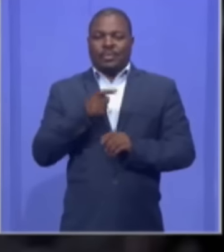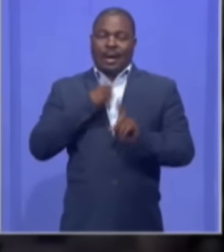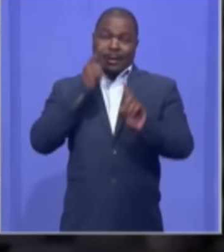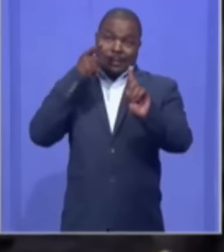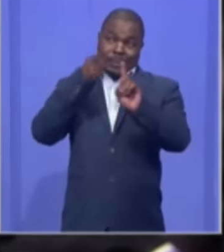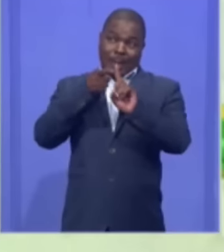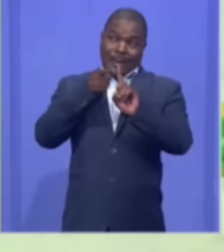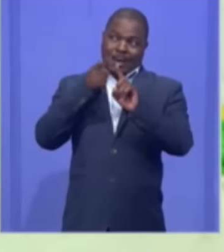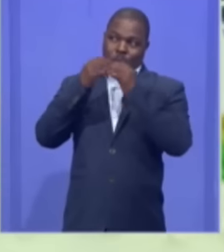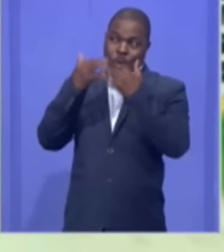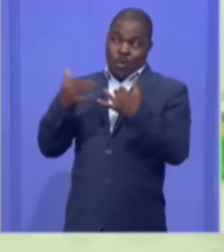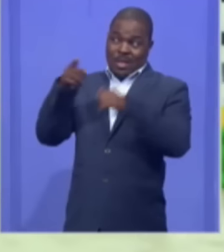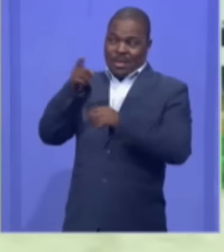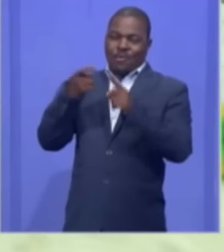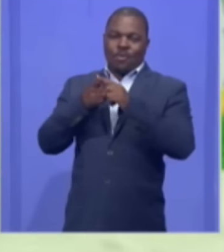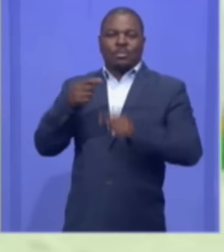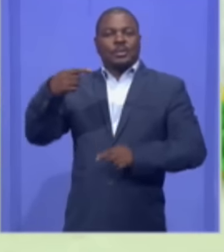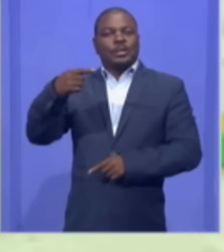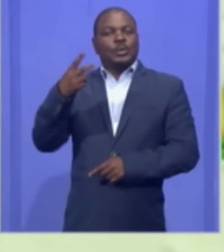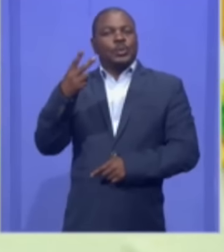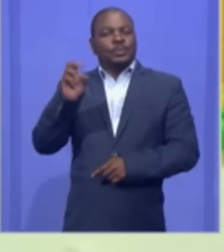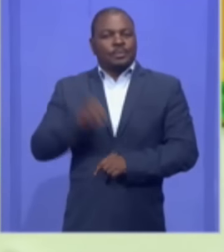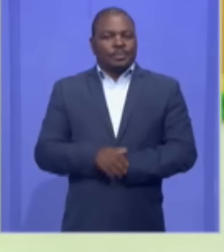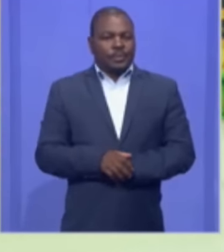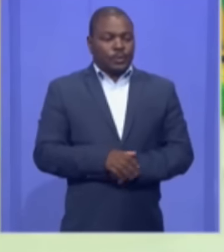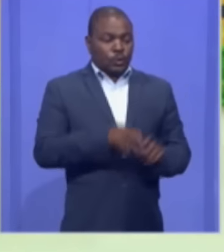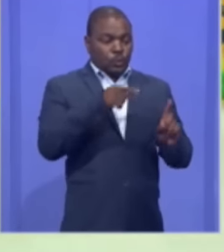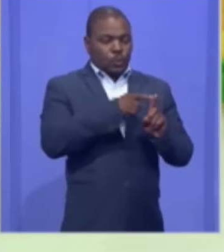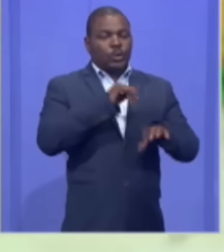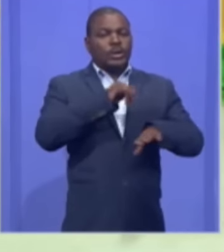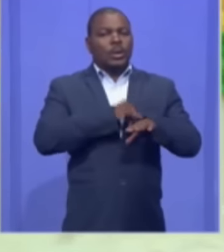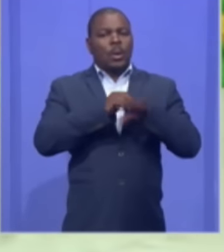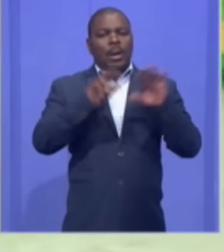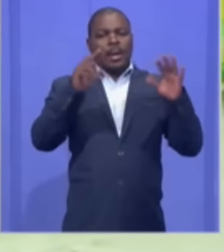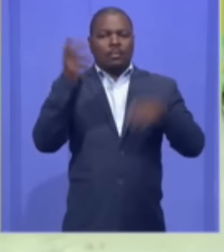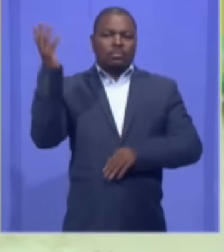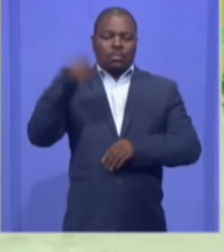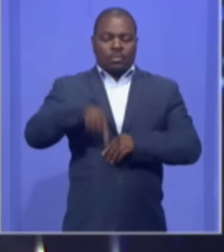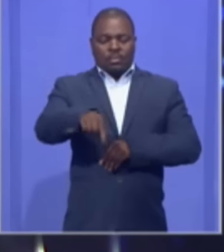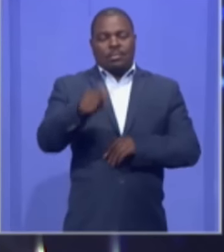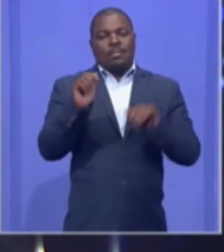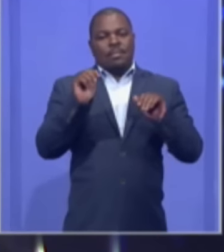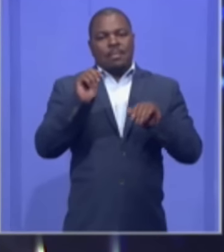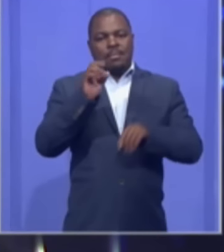the G20. Mopresidente Ramaphosa o tla tsetla puo ya January 8 ka Moqebelo.